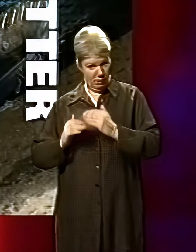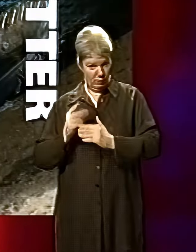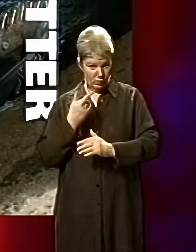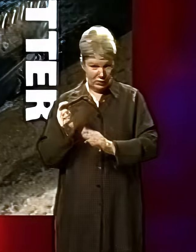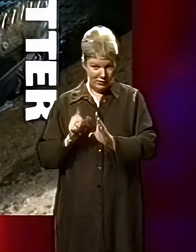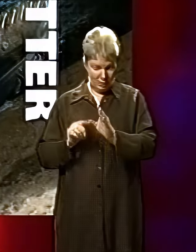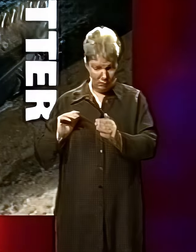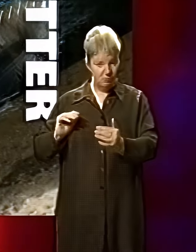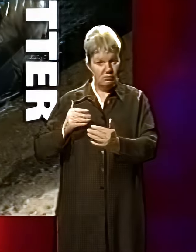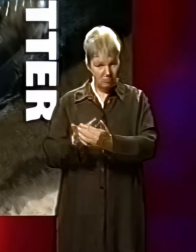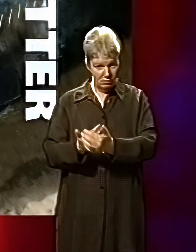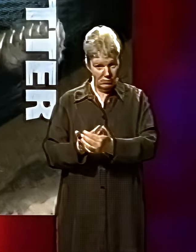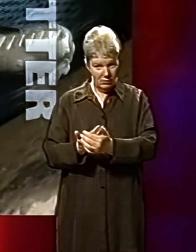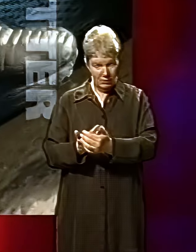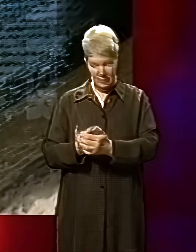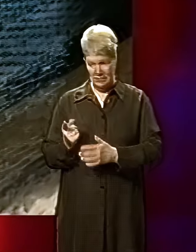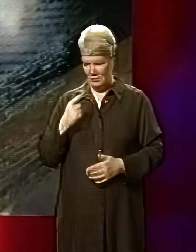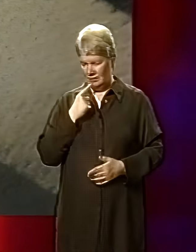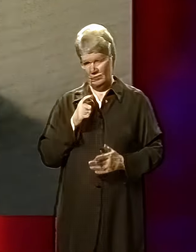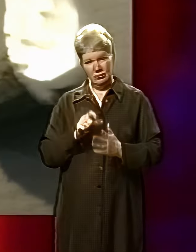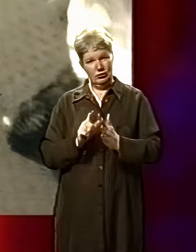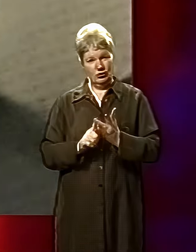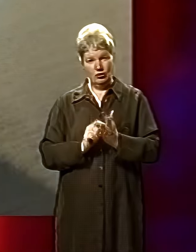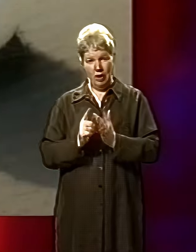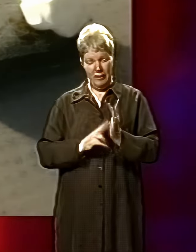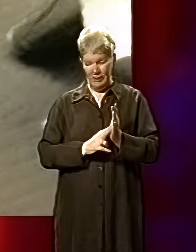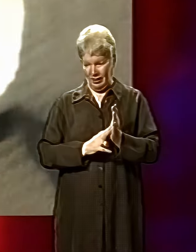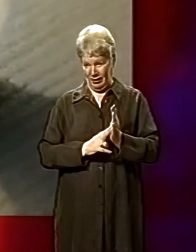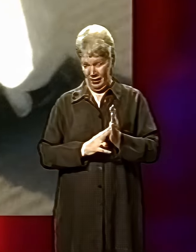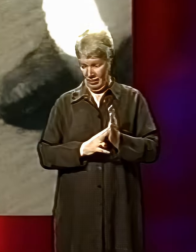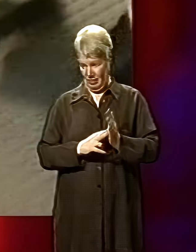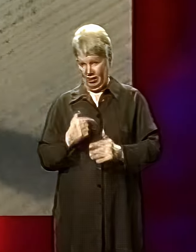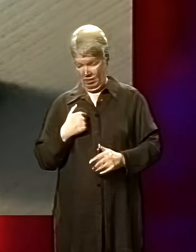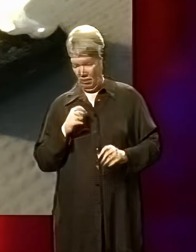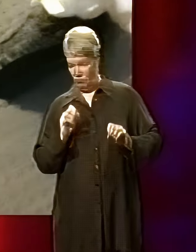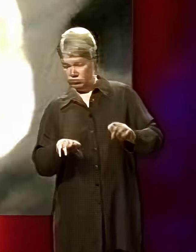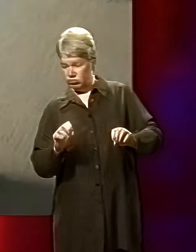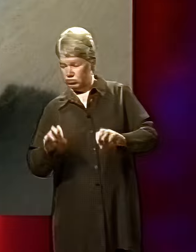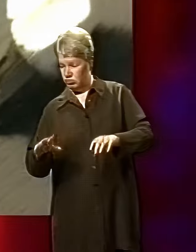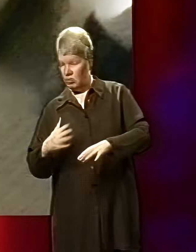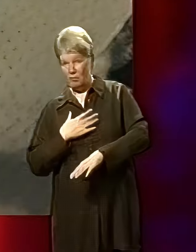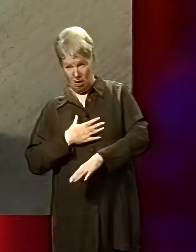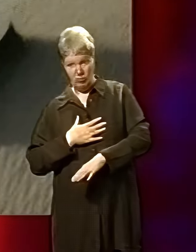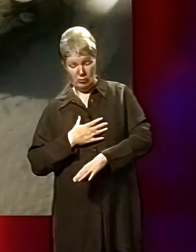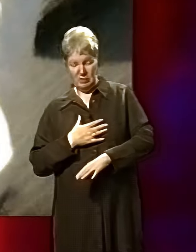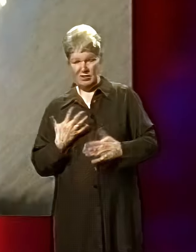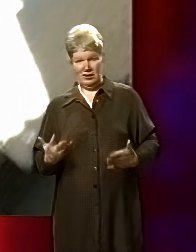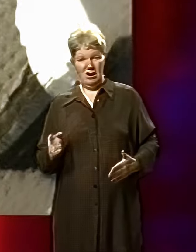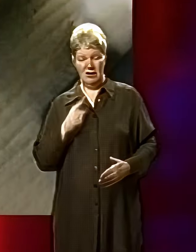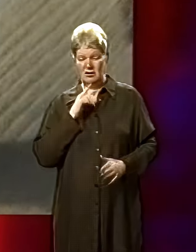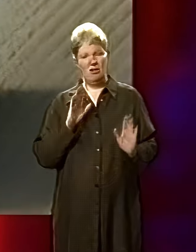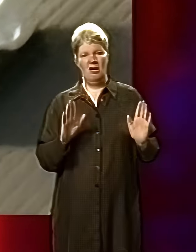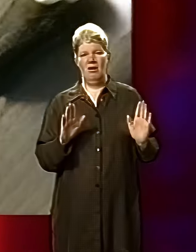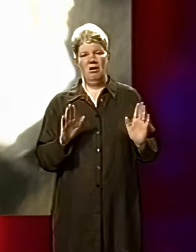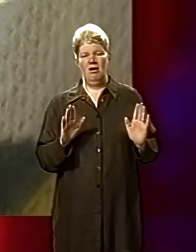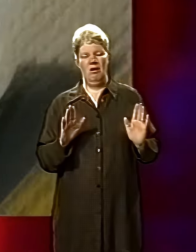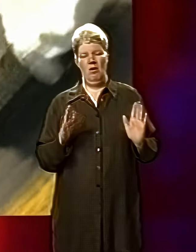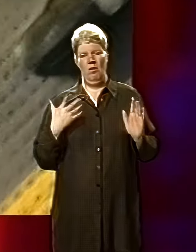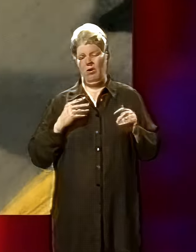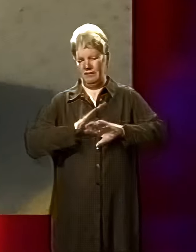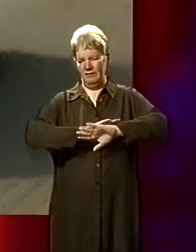20 years, but for several months as a Dolphin subcontractor, he put in bathrooms. Now he wants to put in the